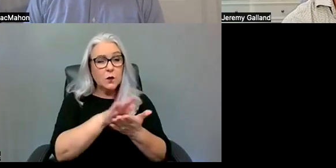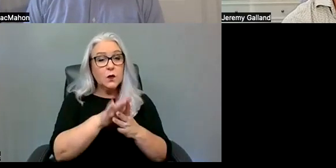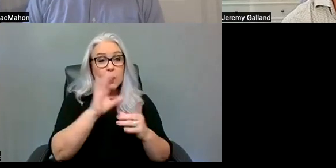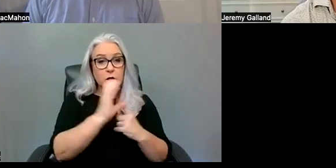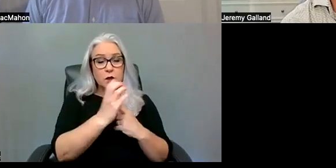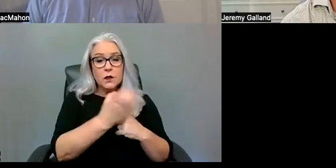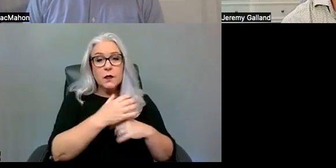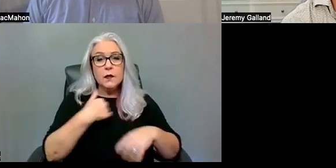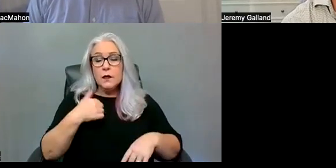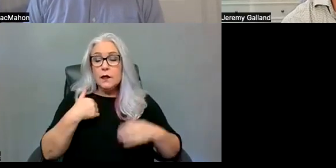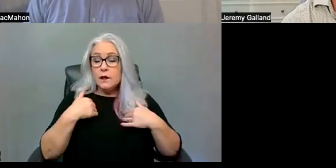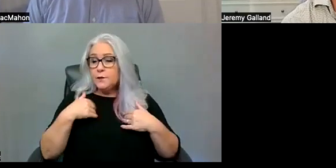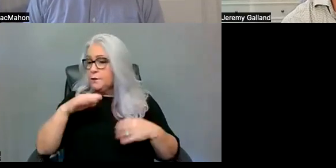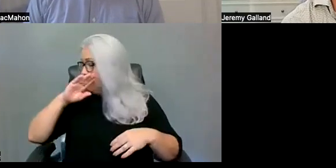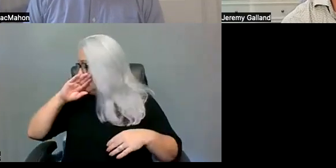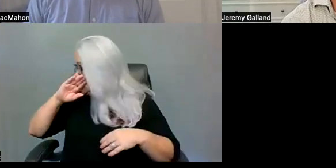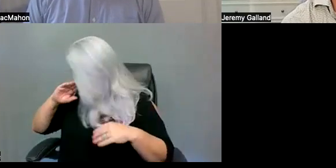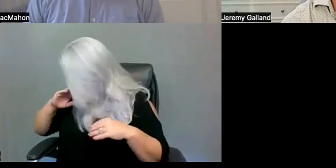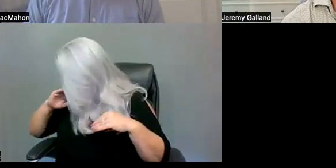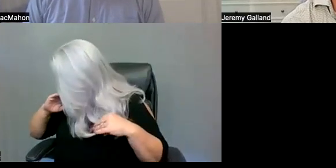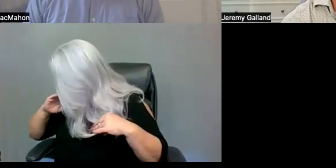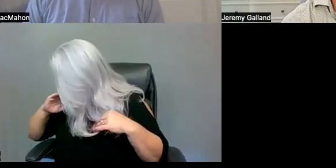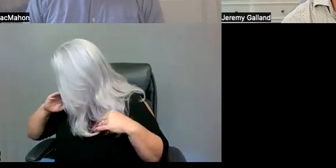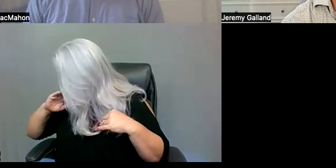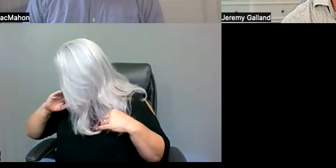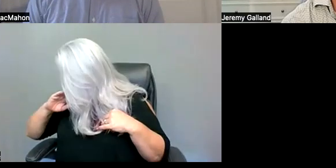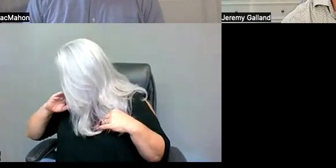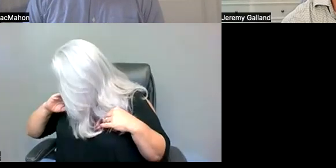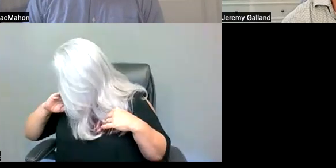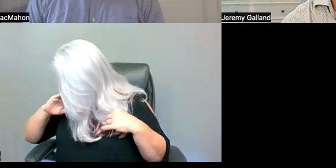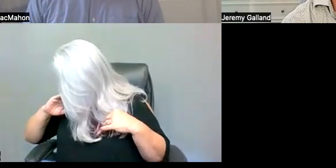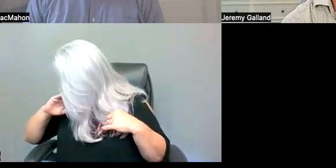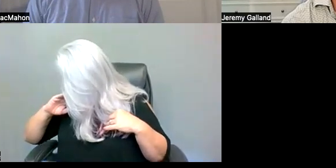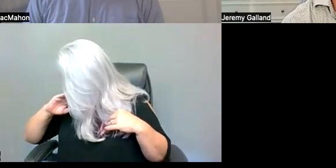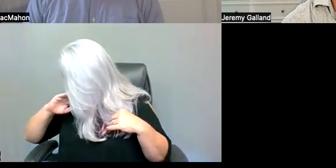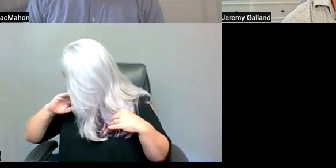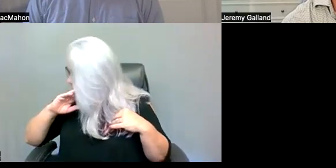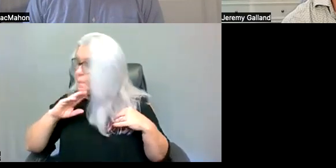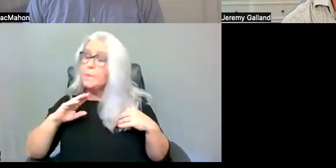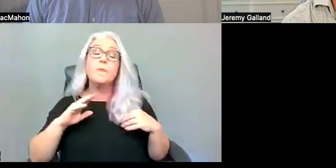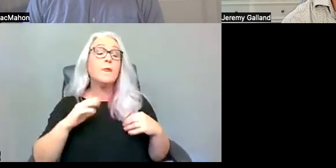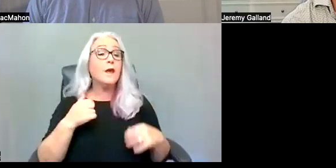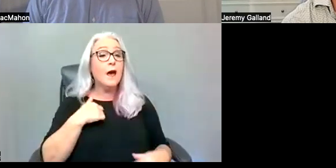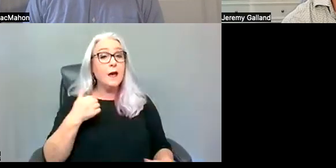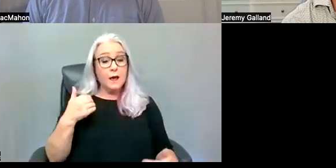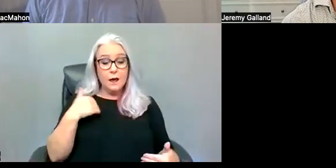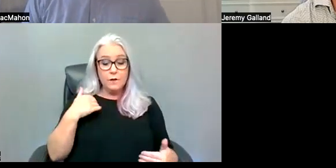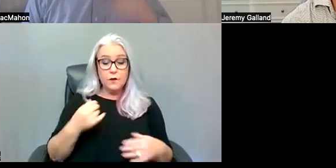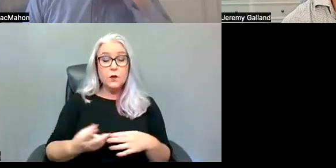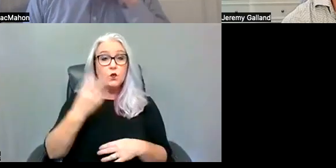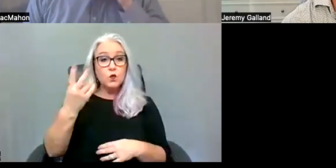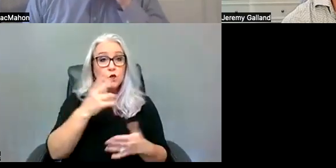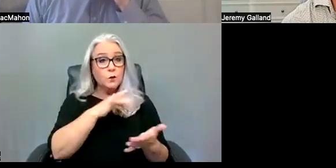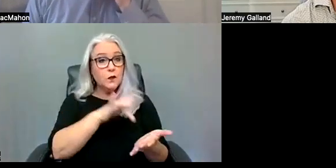I have 2 middle schoolers myself, and when I asked them to corroborate